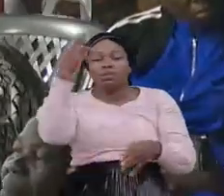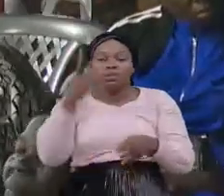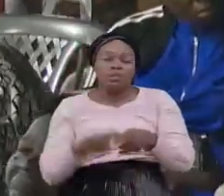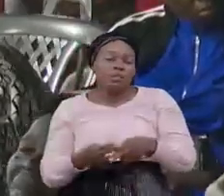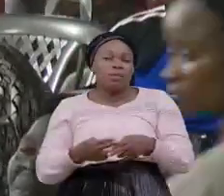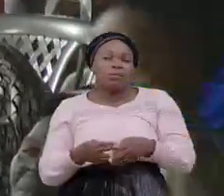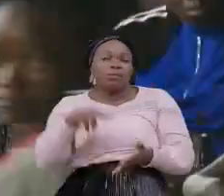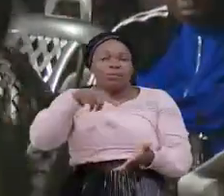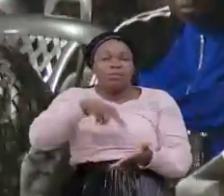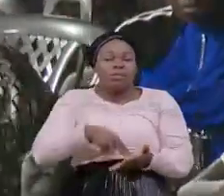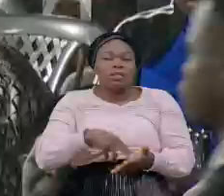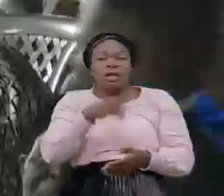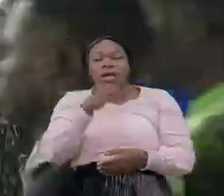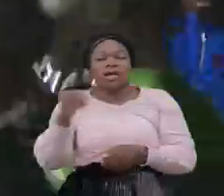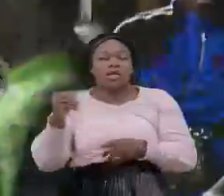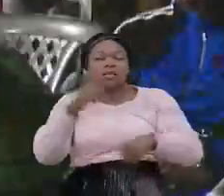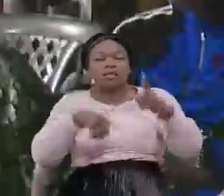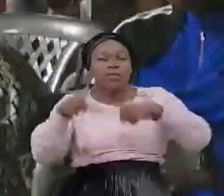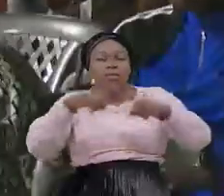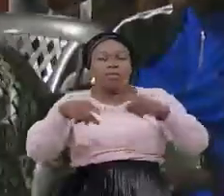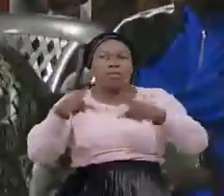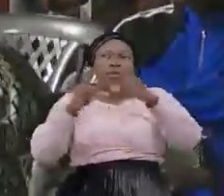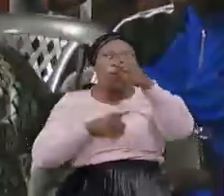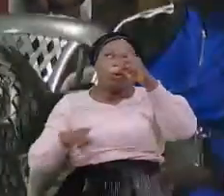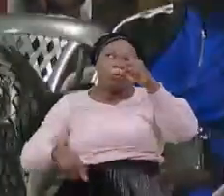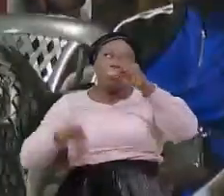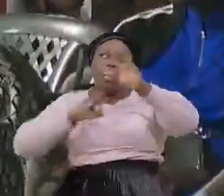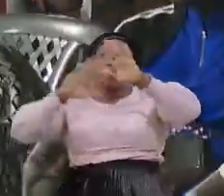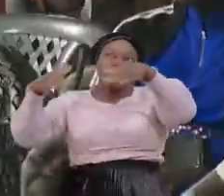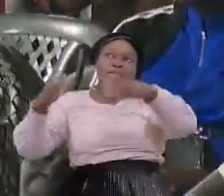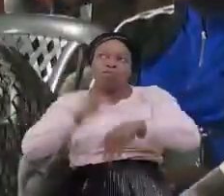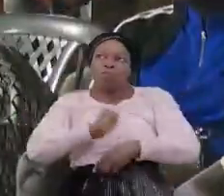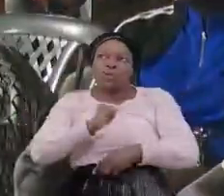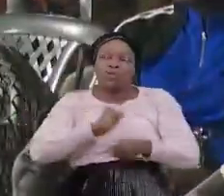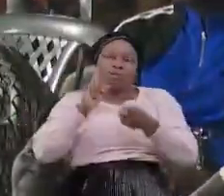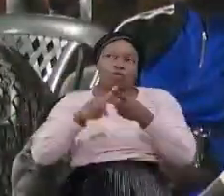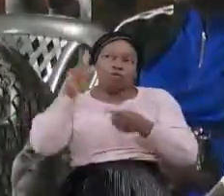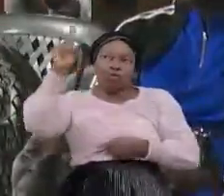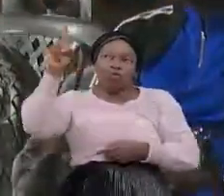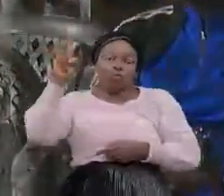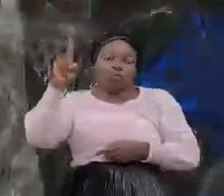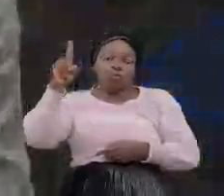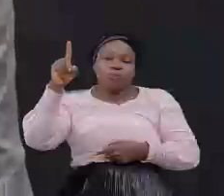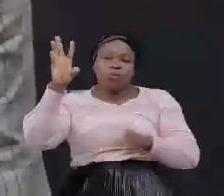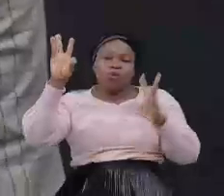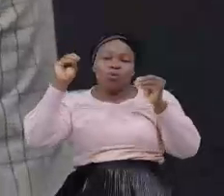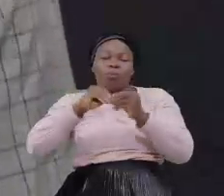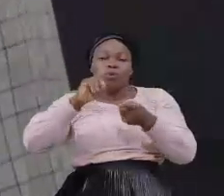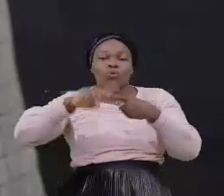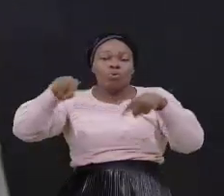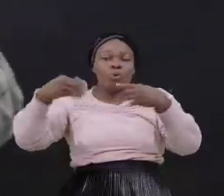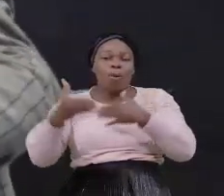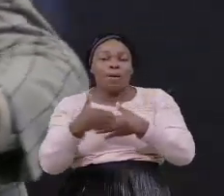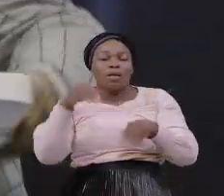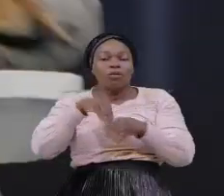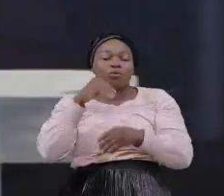and say, Lord, I give myself to you. I will not no more go back to those evil things.